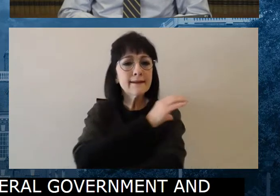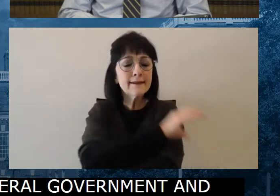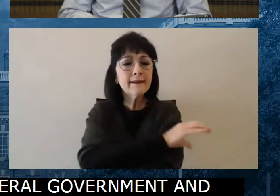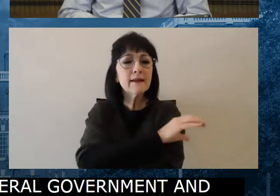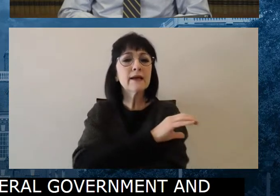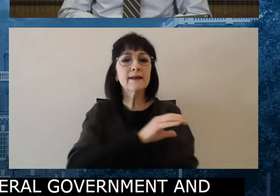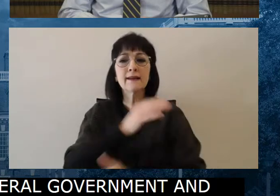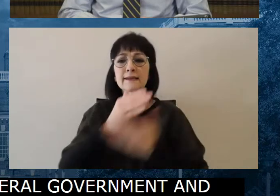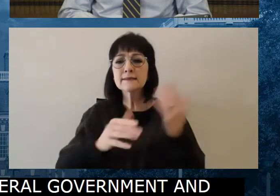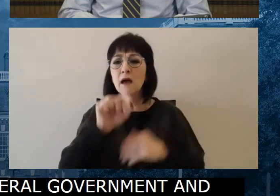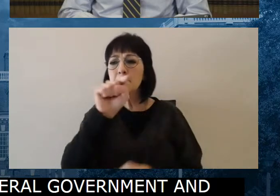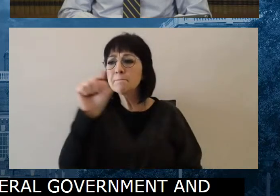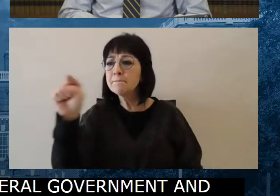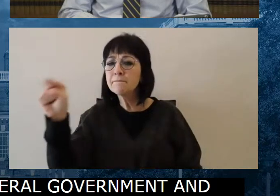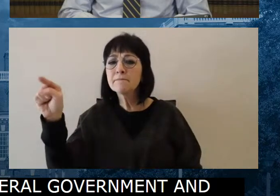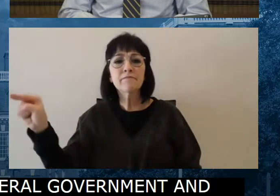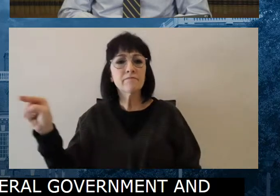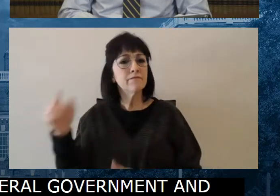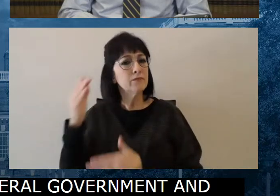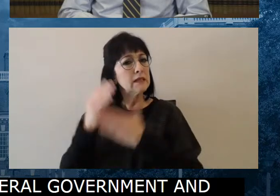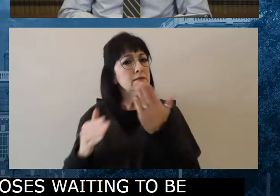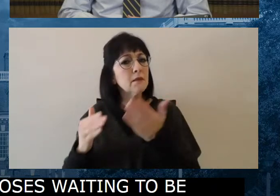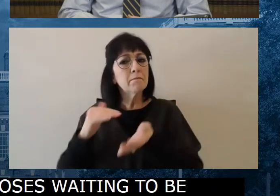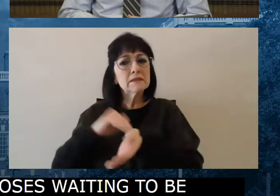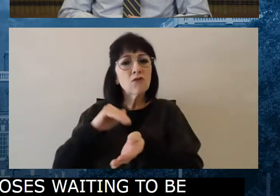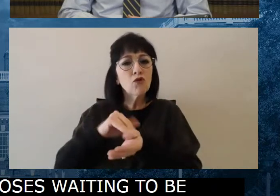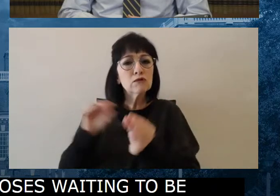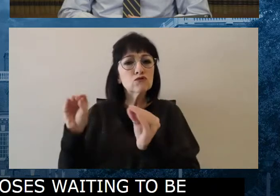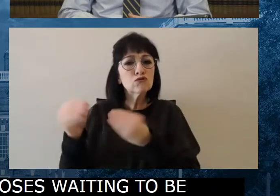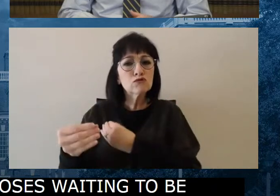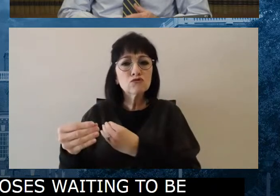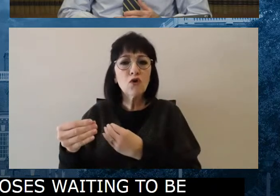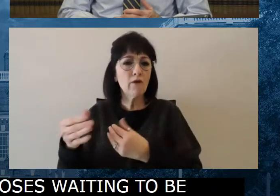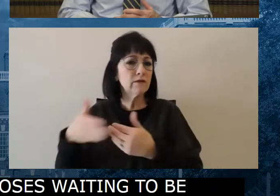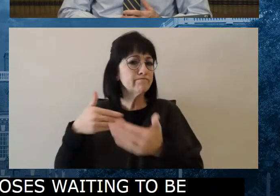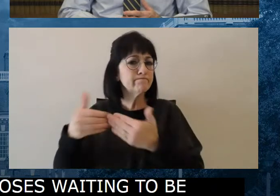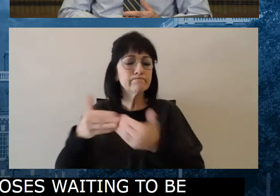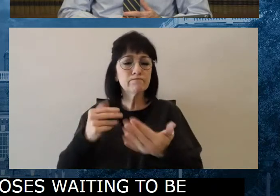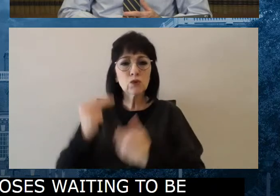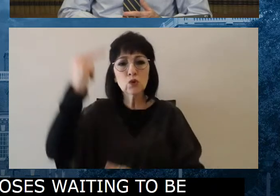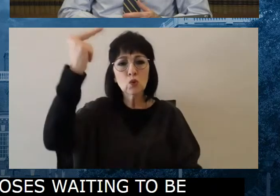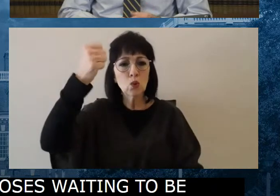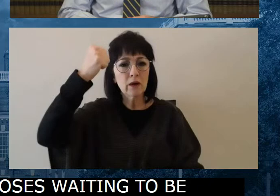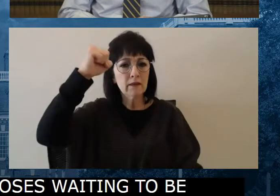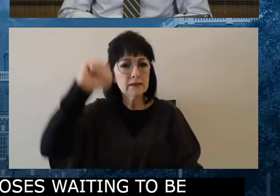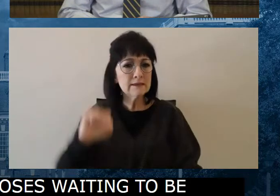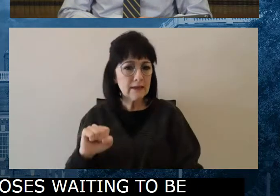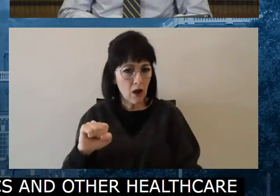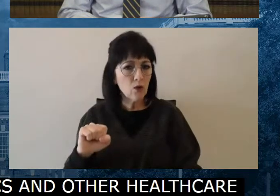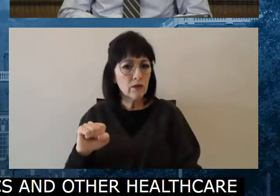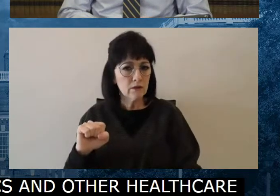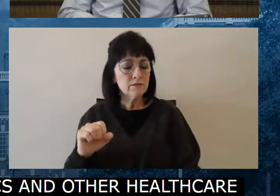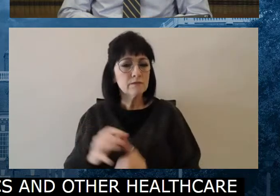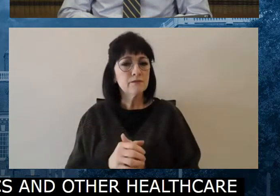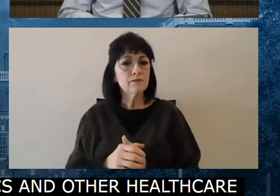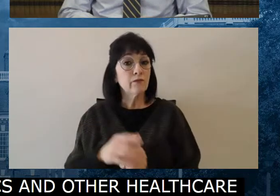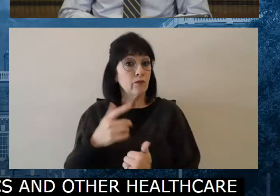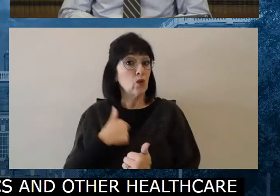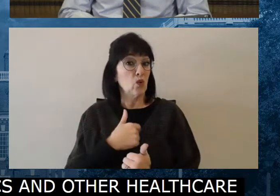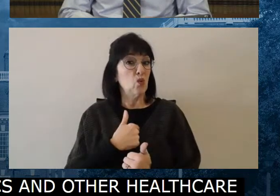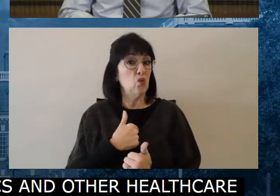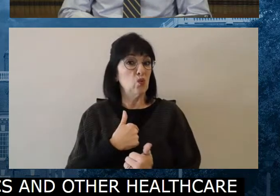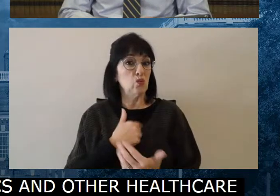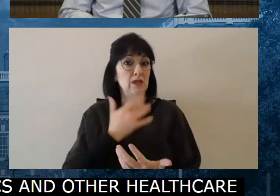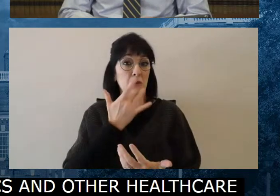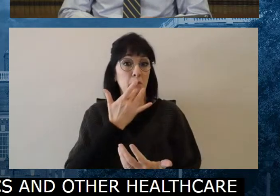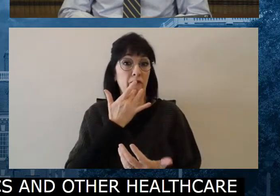other providers, healthcare providers up and down our state. We would like to continue to move more vaccines